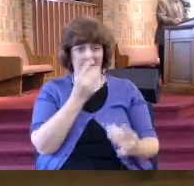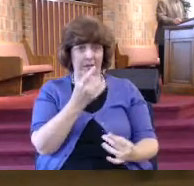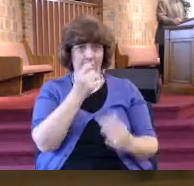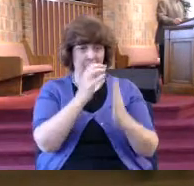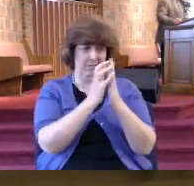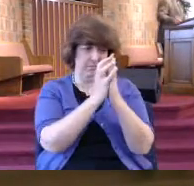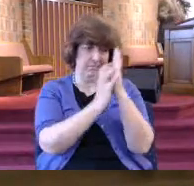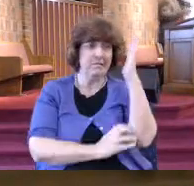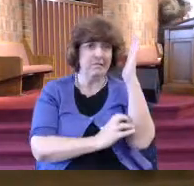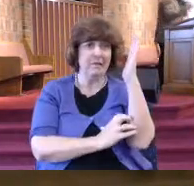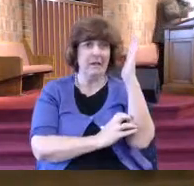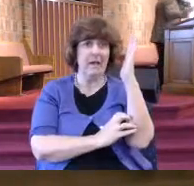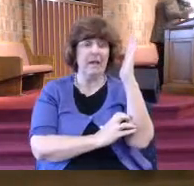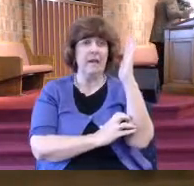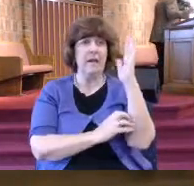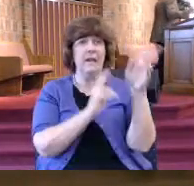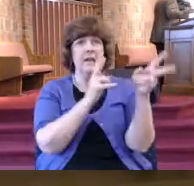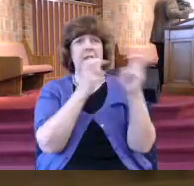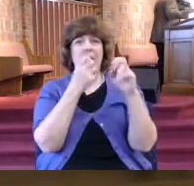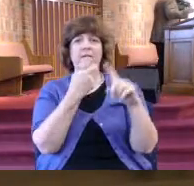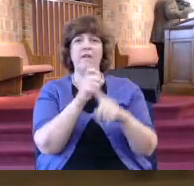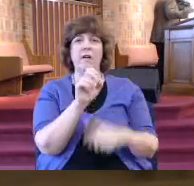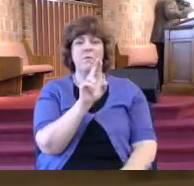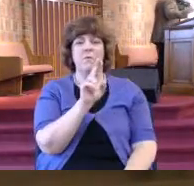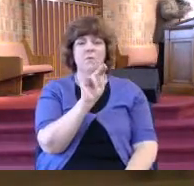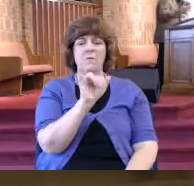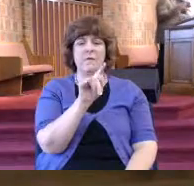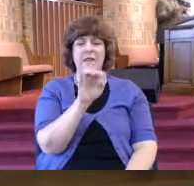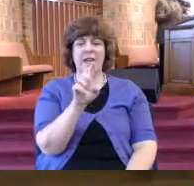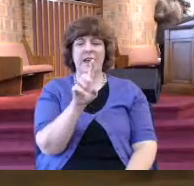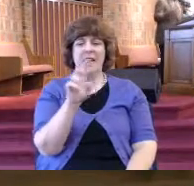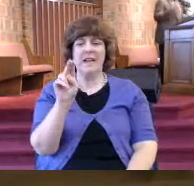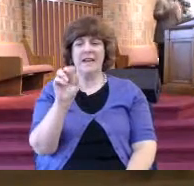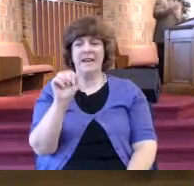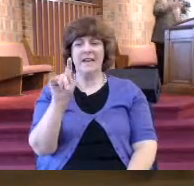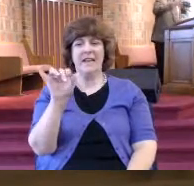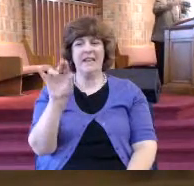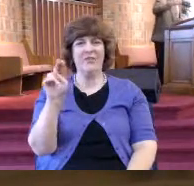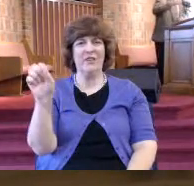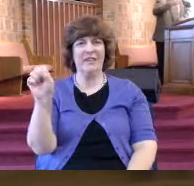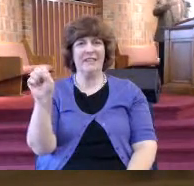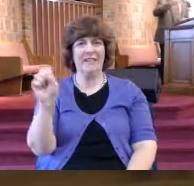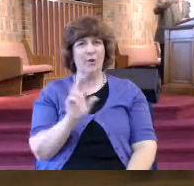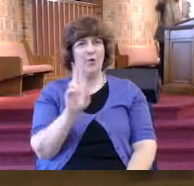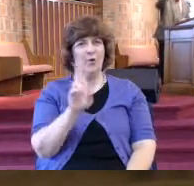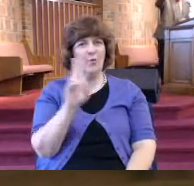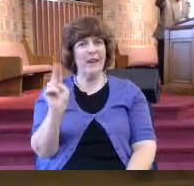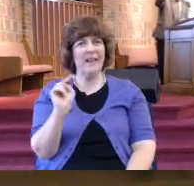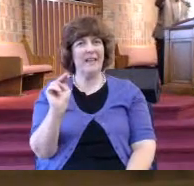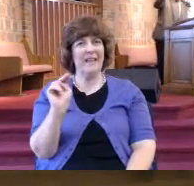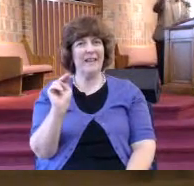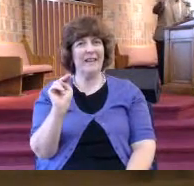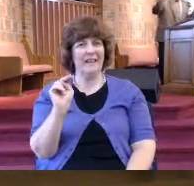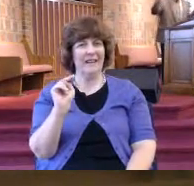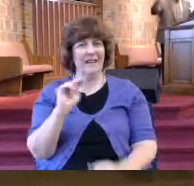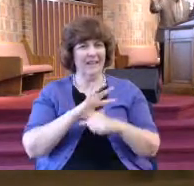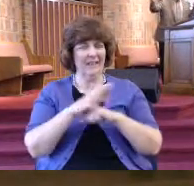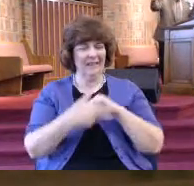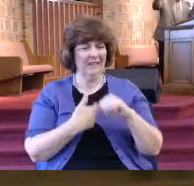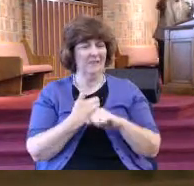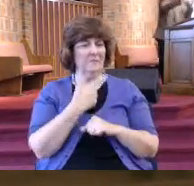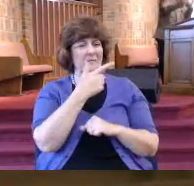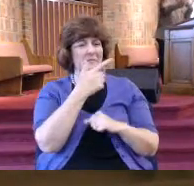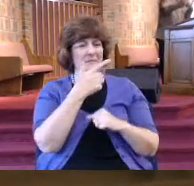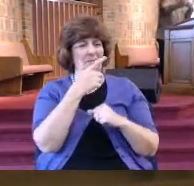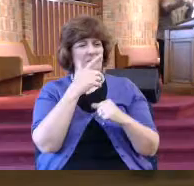document from the United Nations, of all places, talking about the challenges of bringing